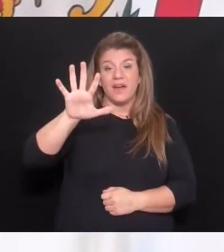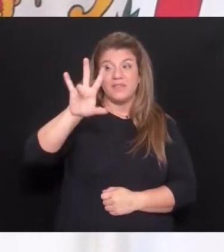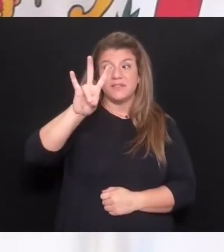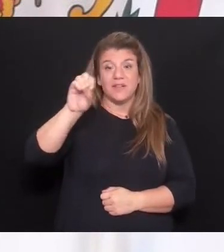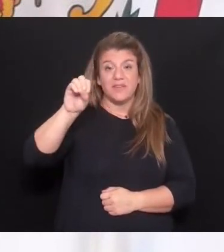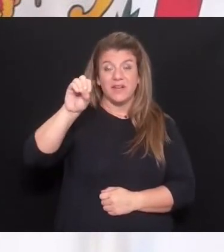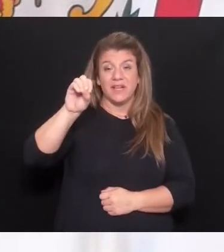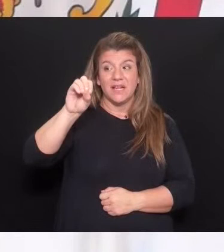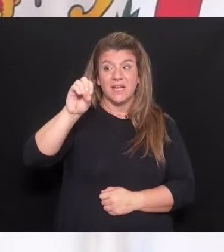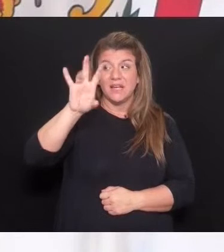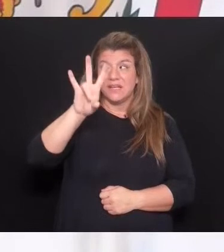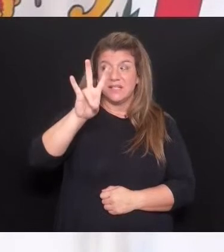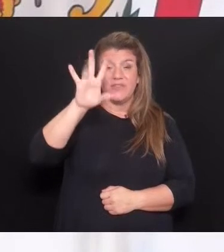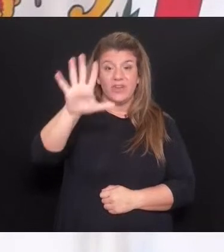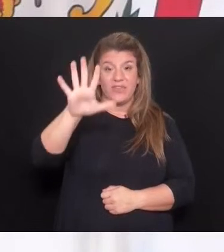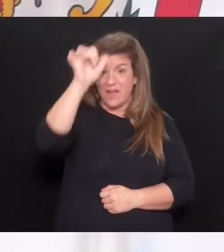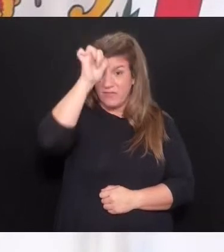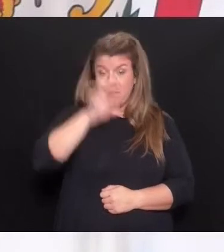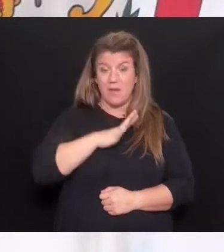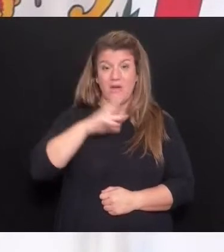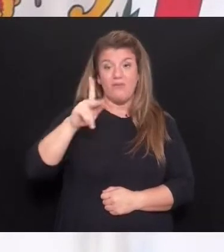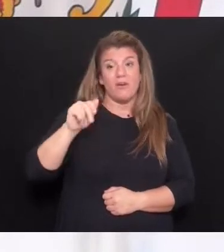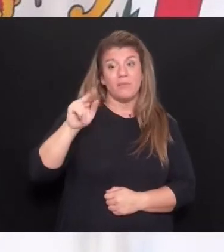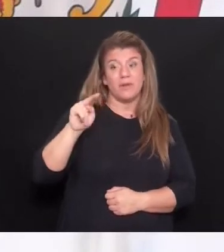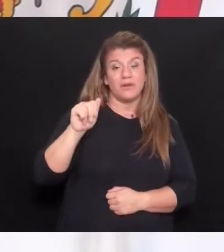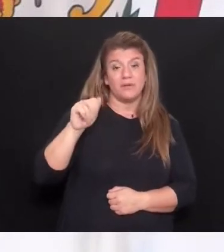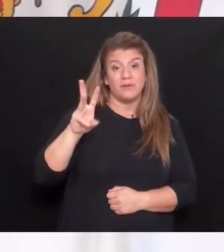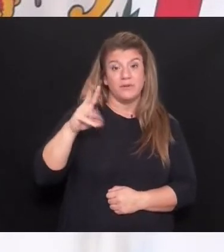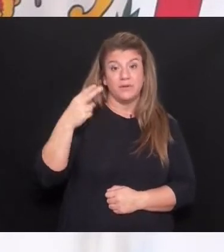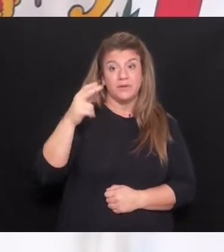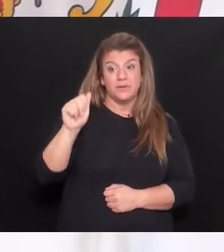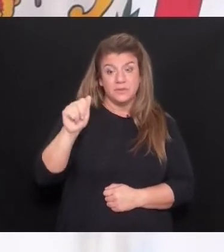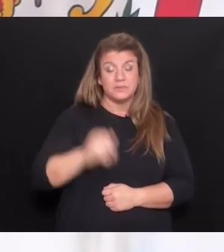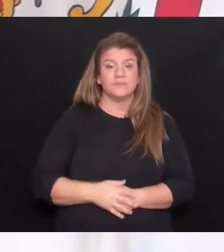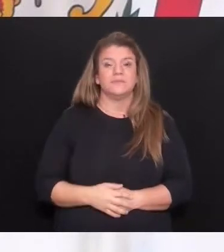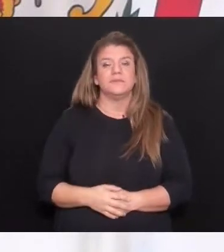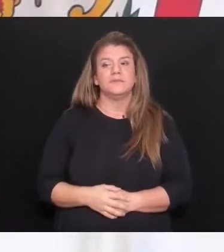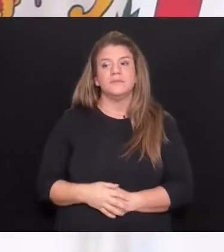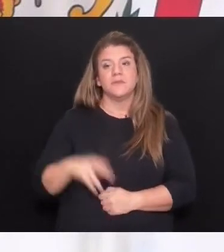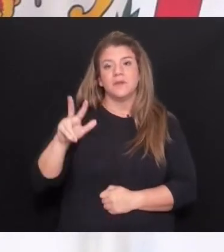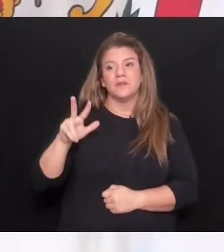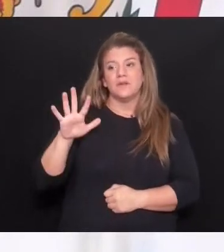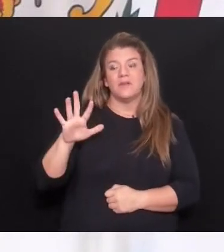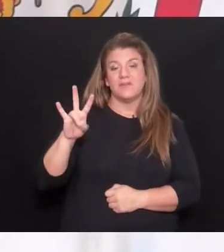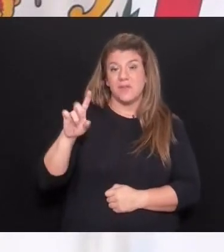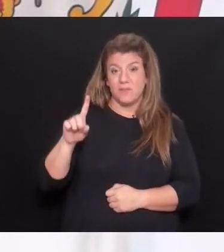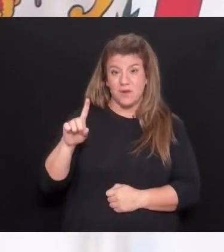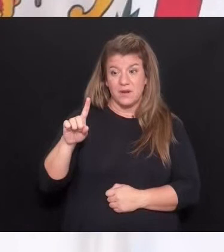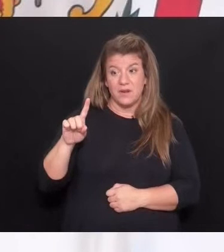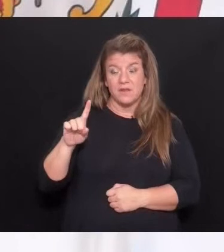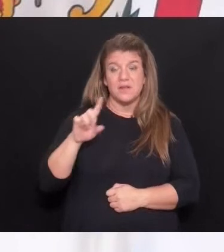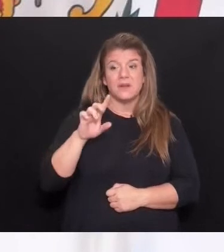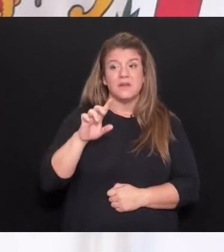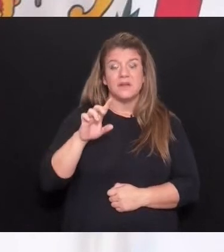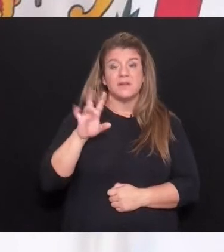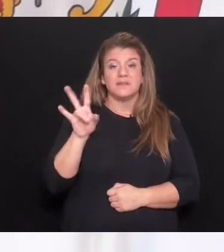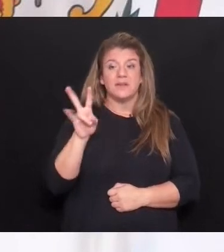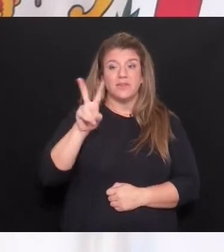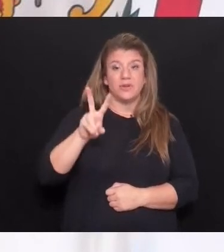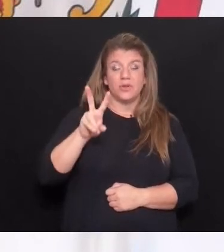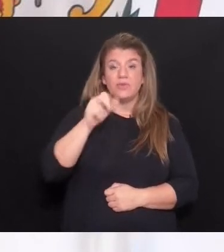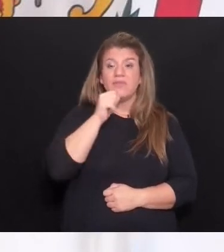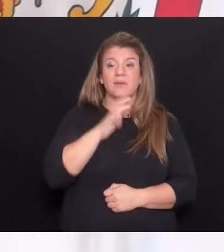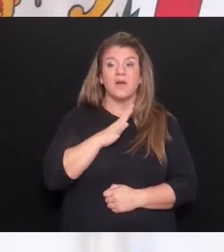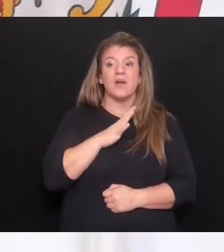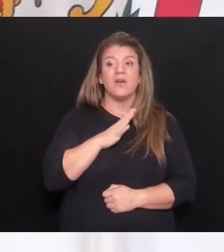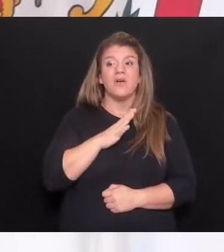3,570th death of 75-year-old male from Kanawha County. The 3,571st death of 72-year-old